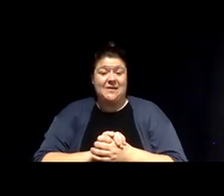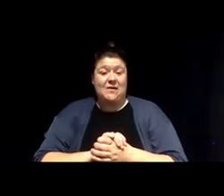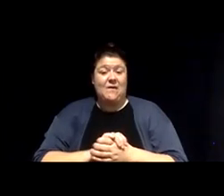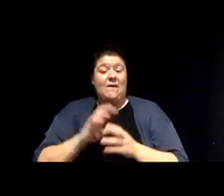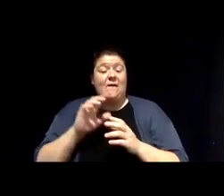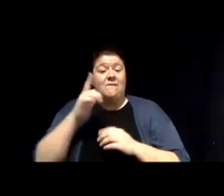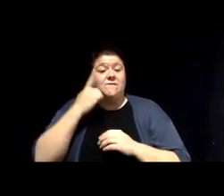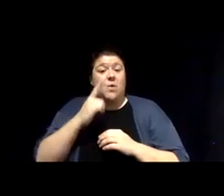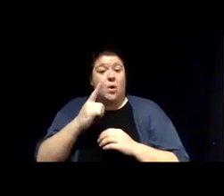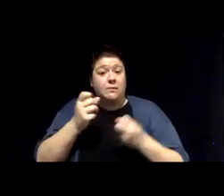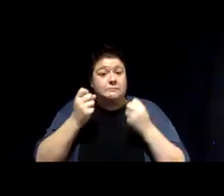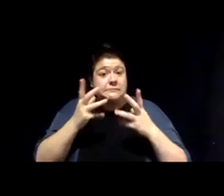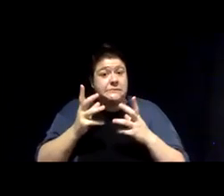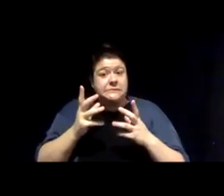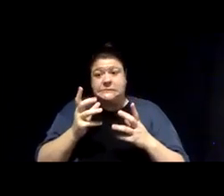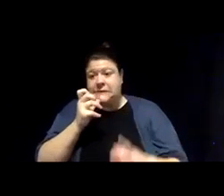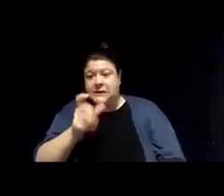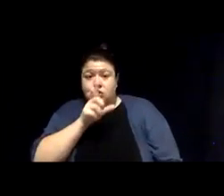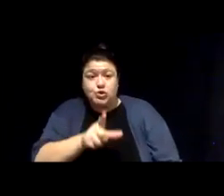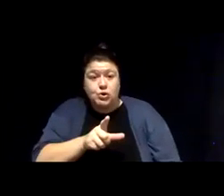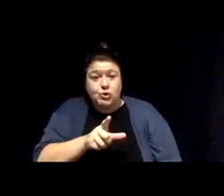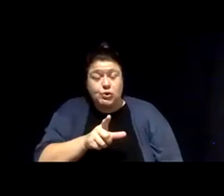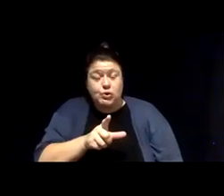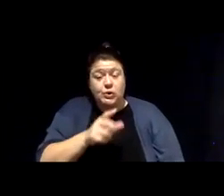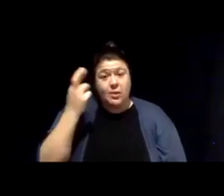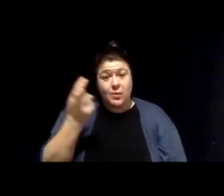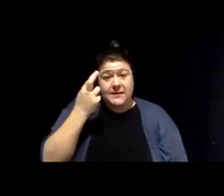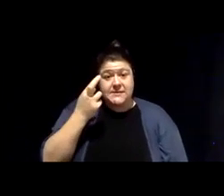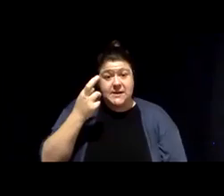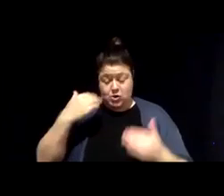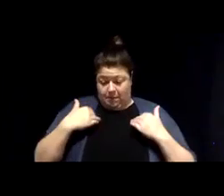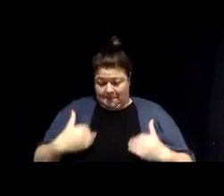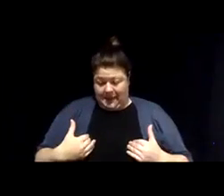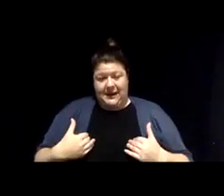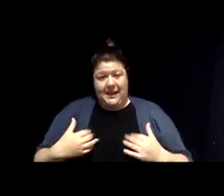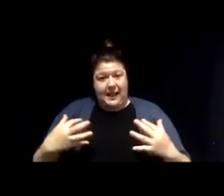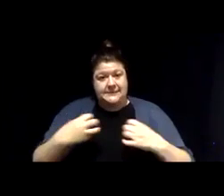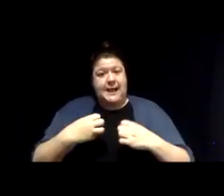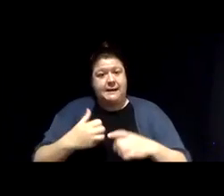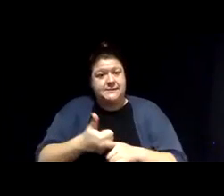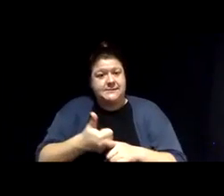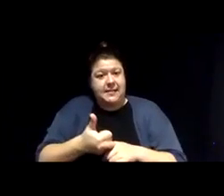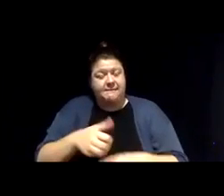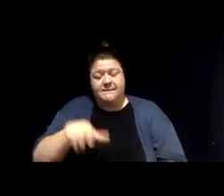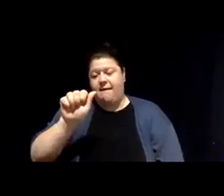your body just decides it's going to turn on itself.